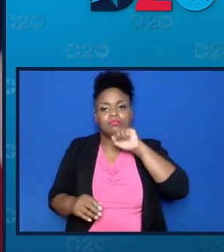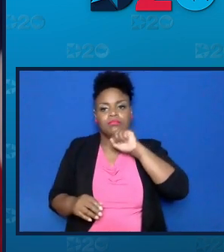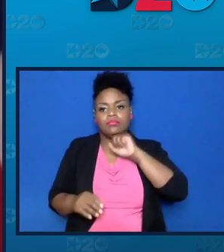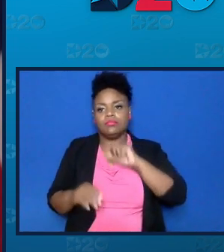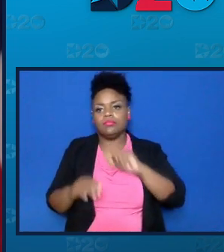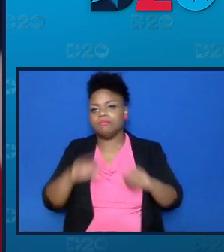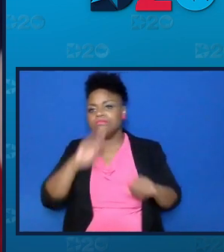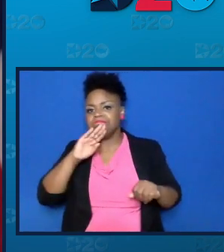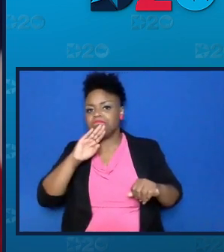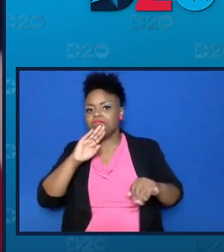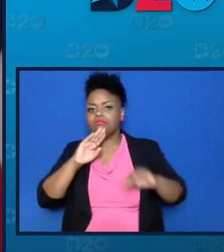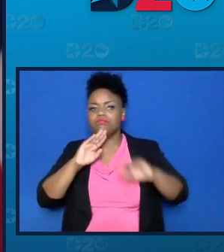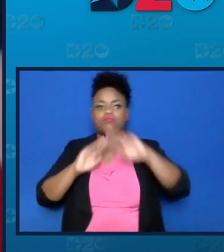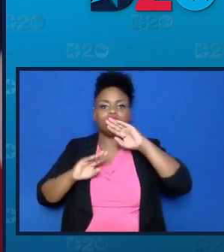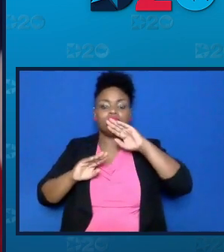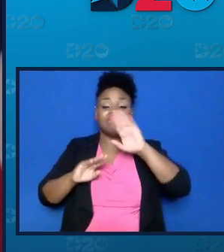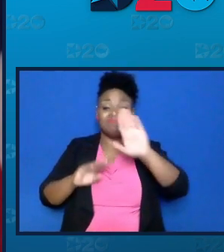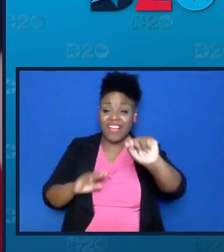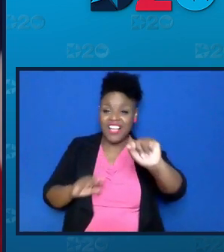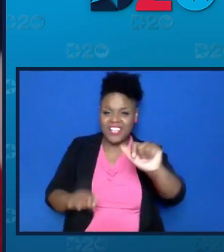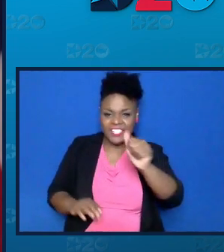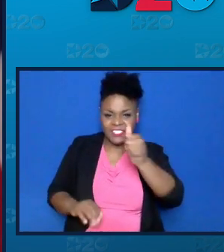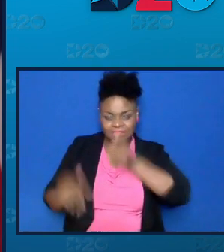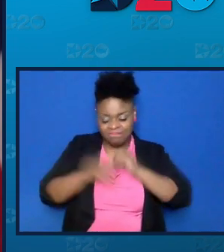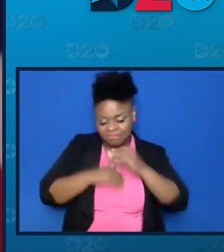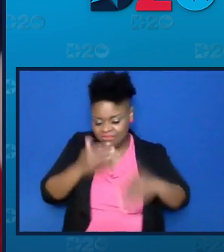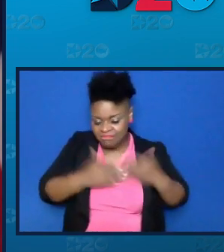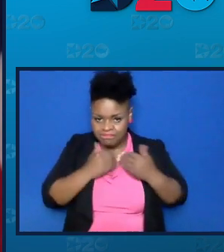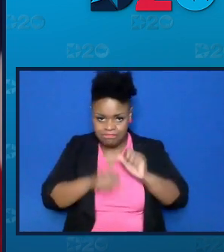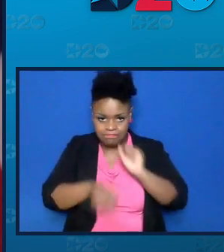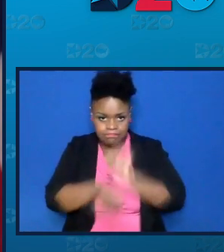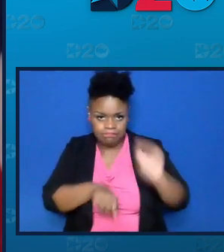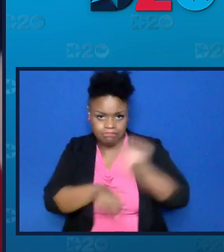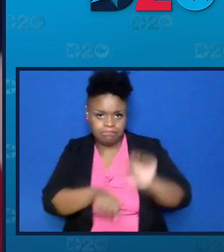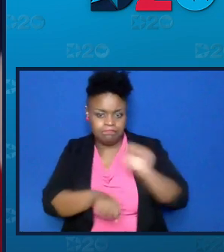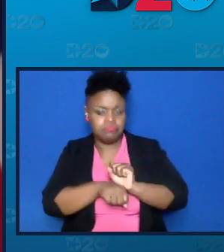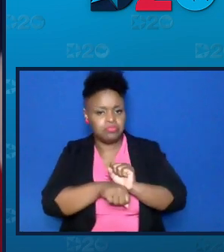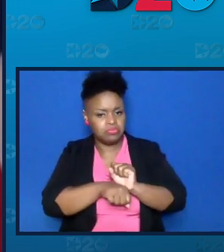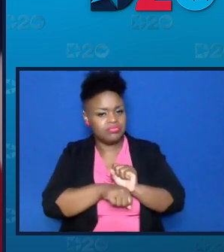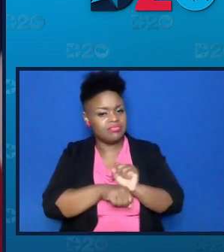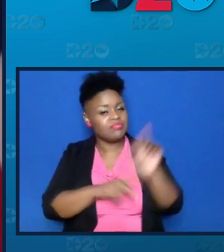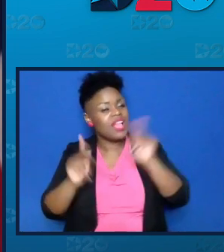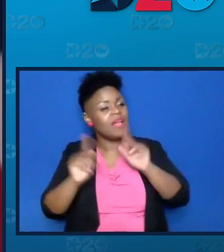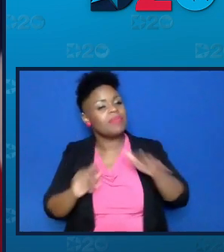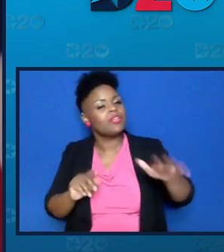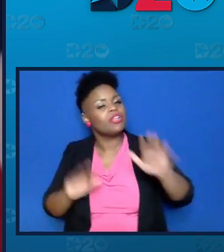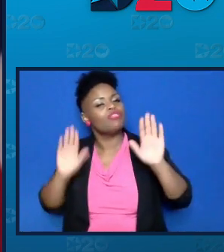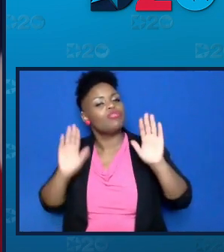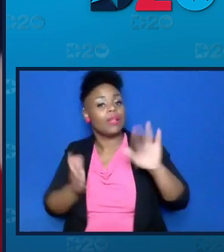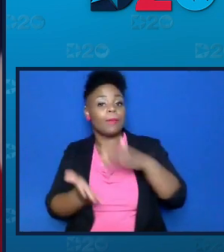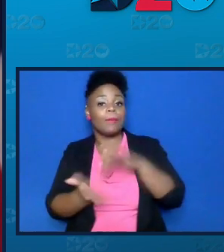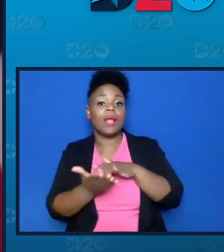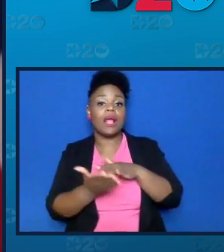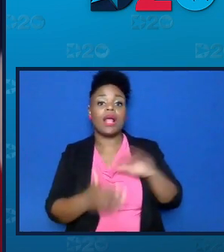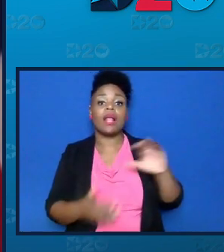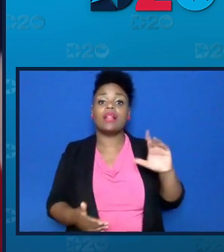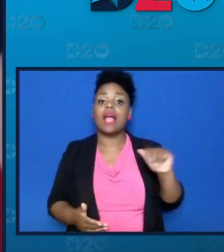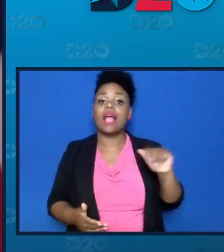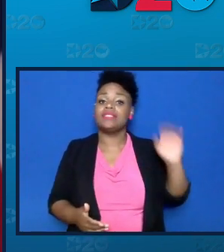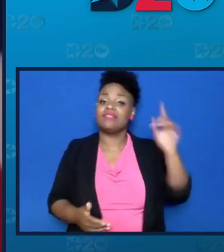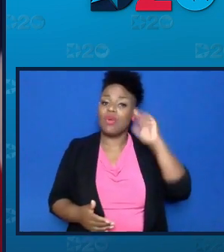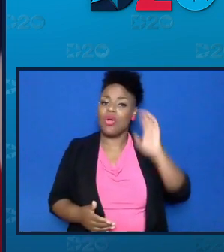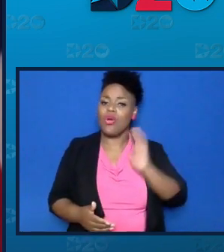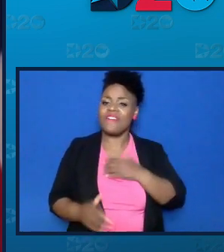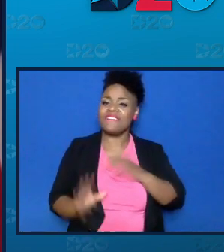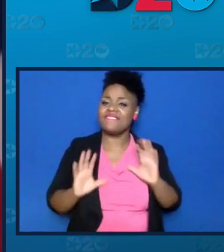up. He worked hard, and he built a great middle-class life for our family. He used to say, Joey, I